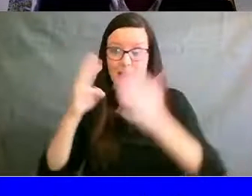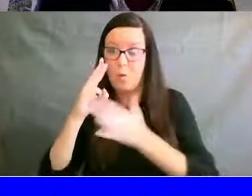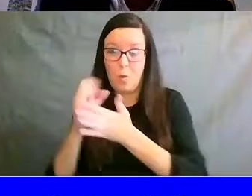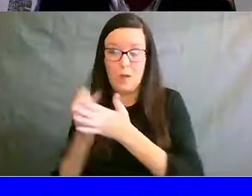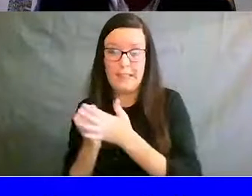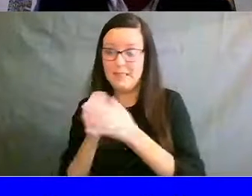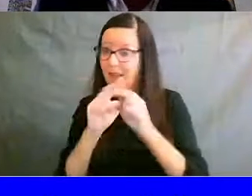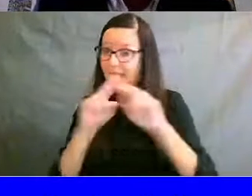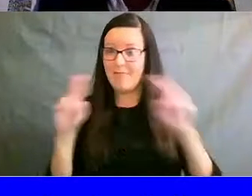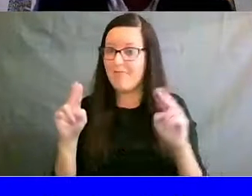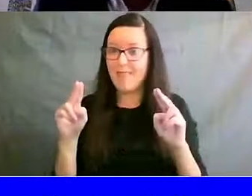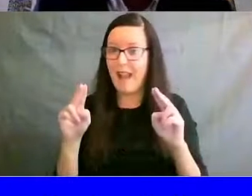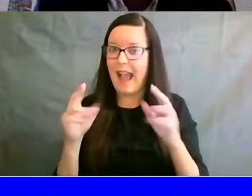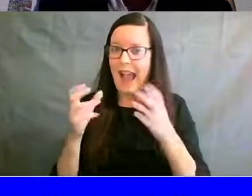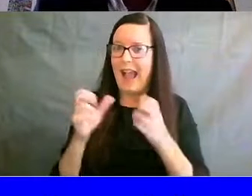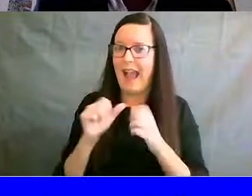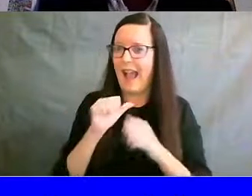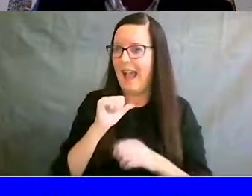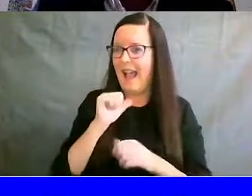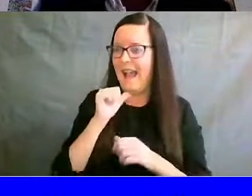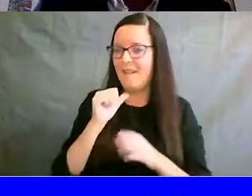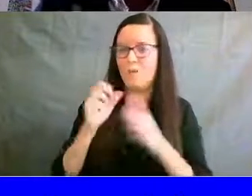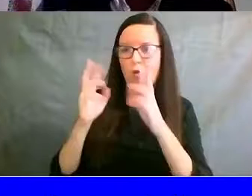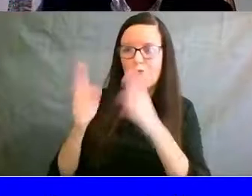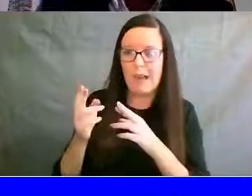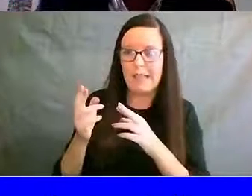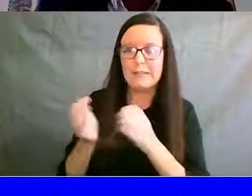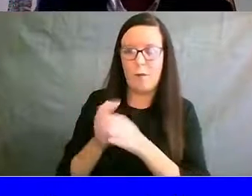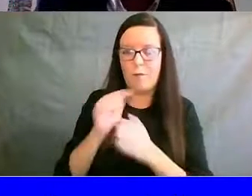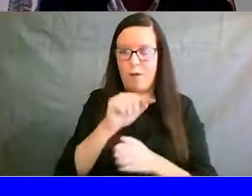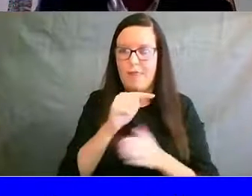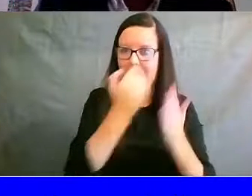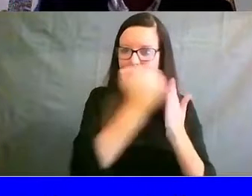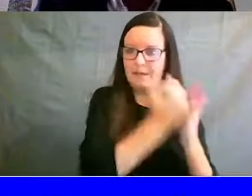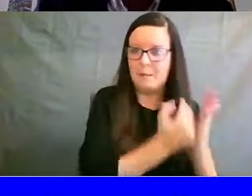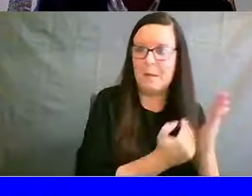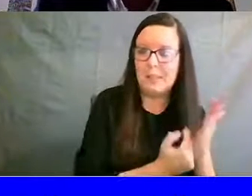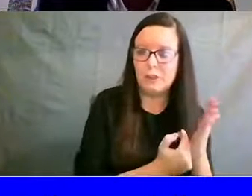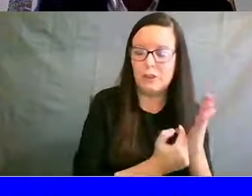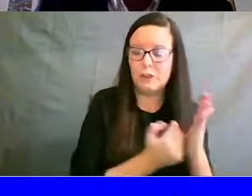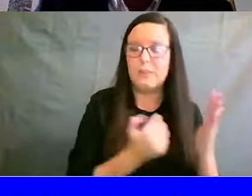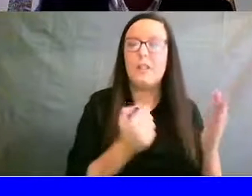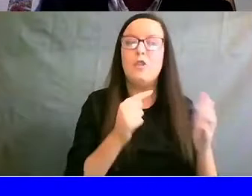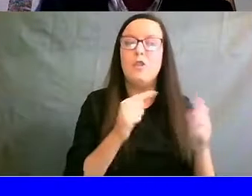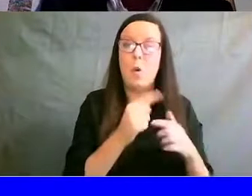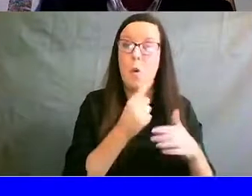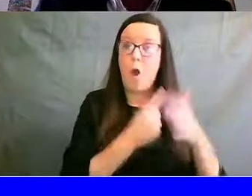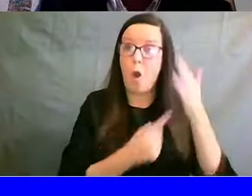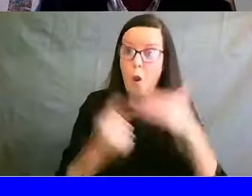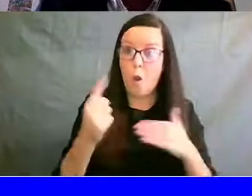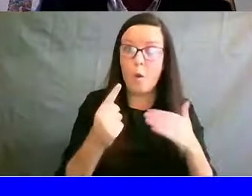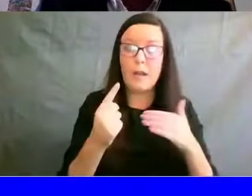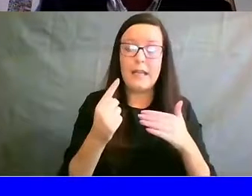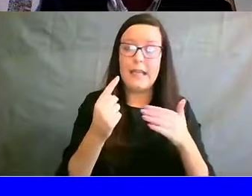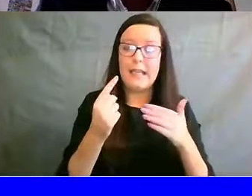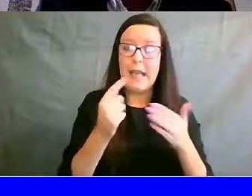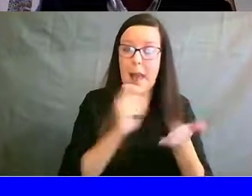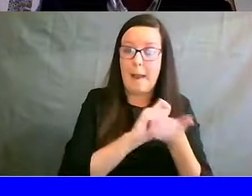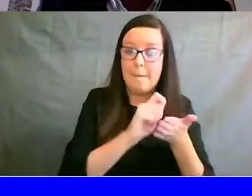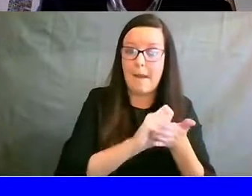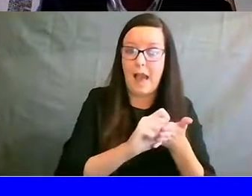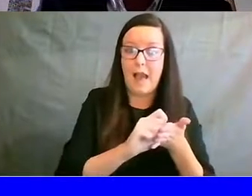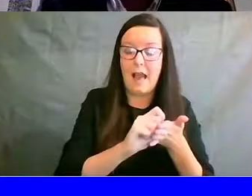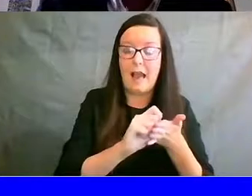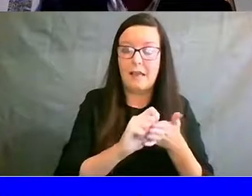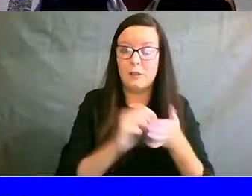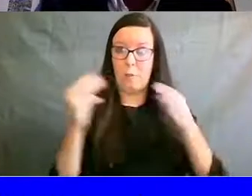for this measure. Indeed, an adult witness with an intellectual disability can only apply to be protected against being cross-examined